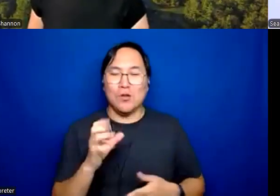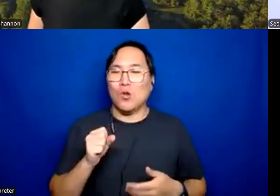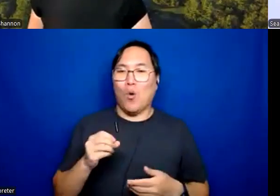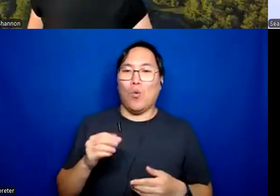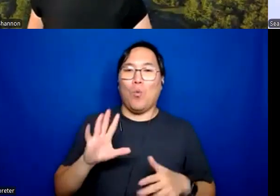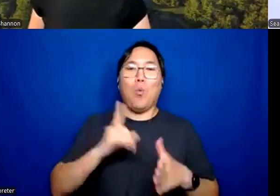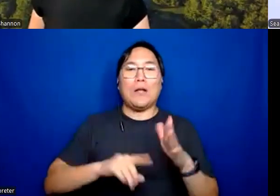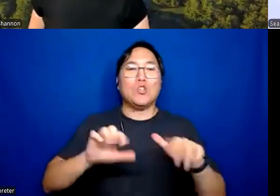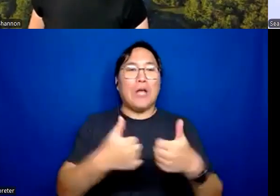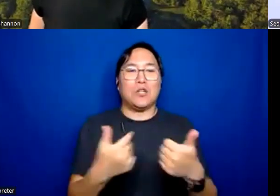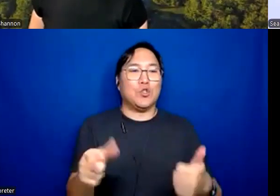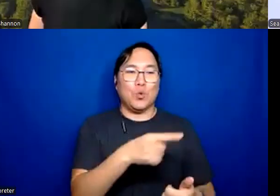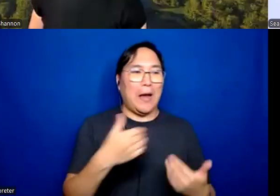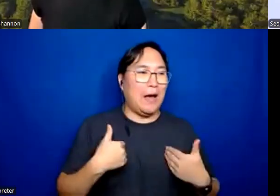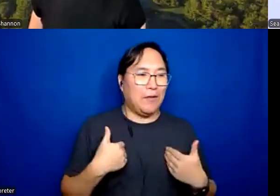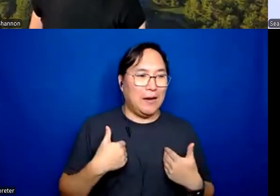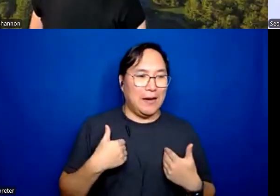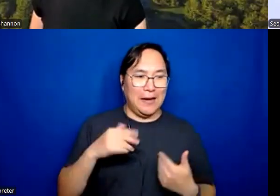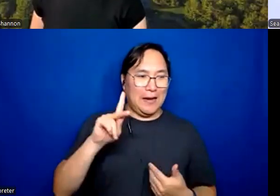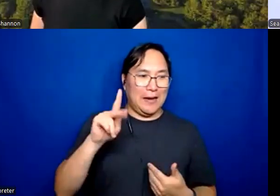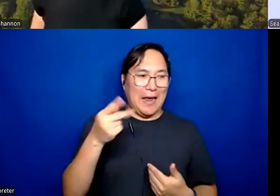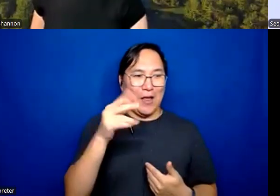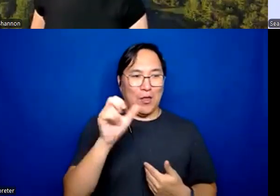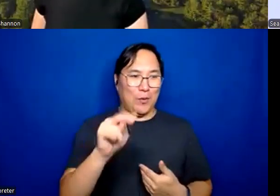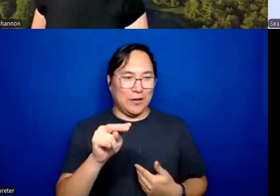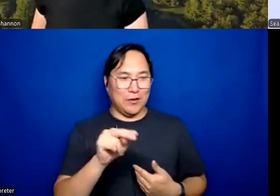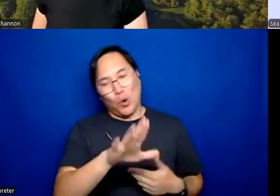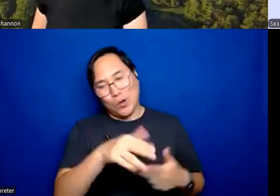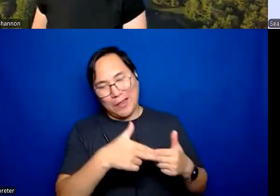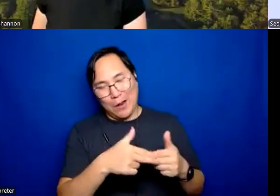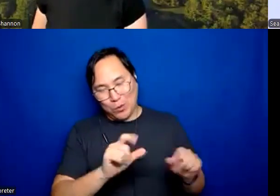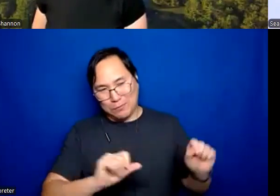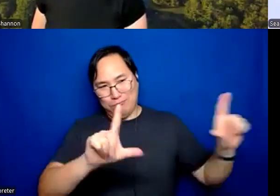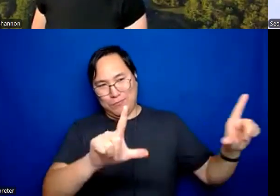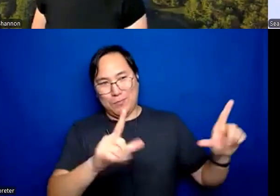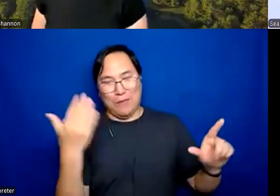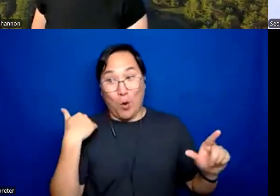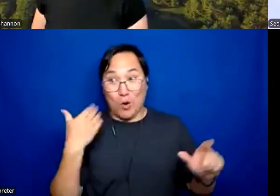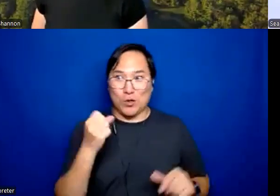it to Kathryn first because her slide was up, and